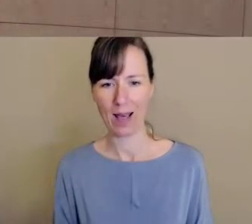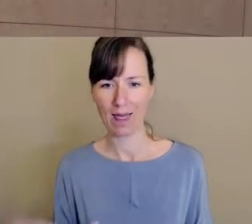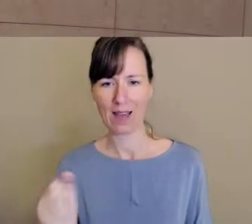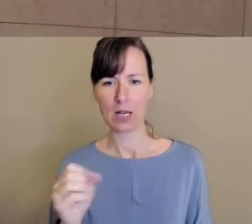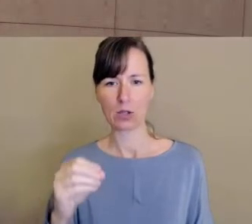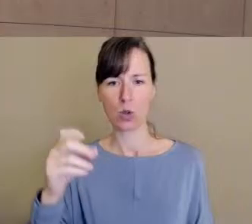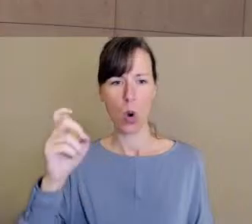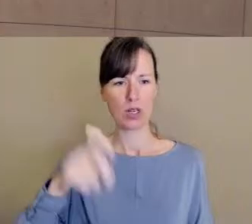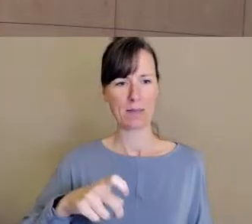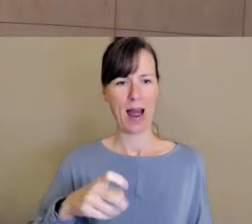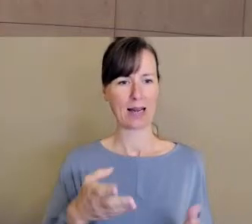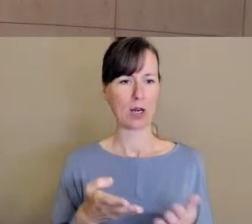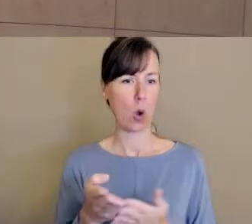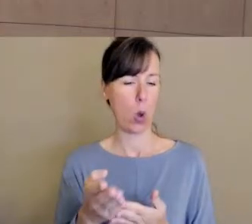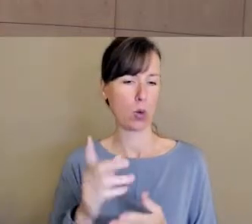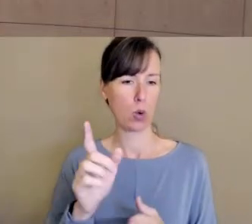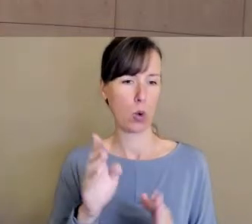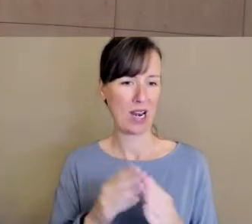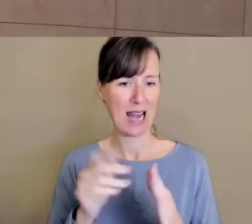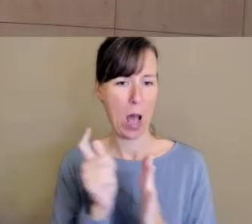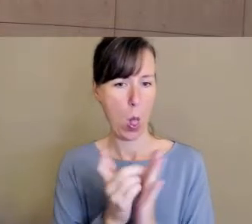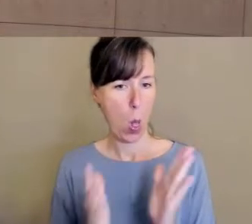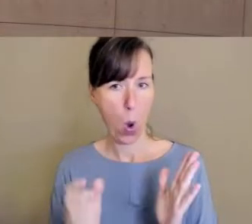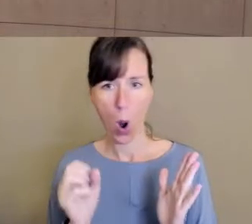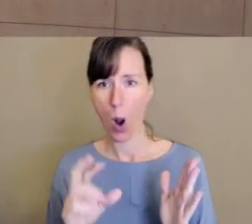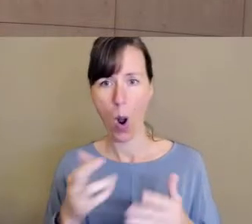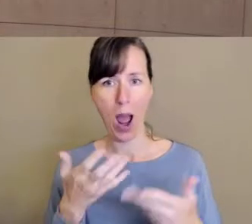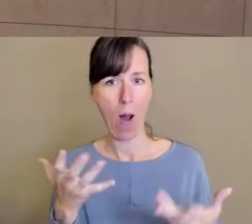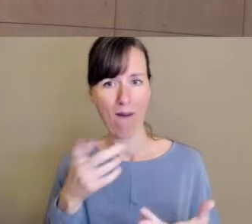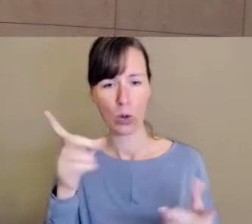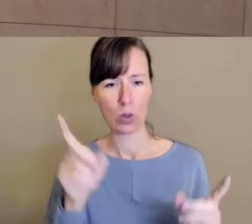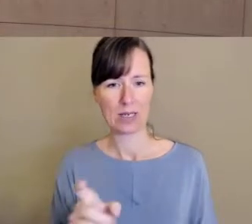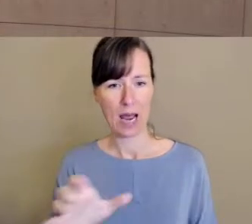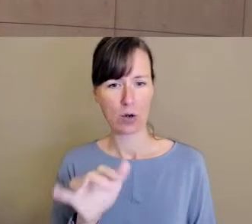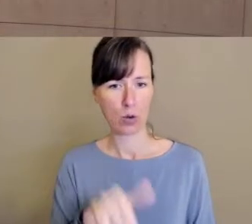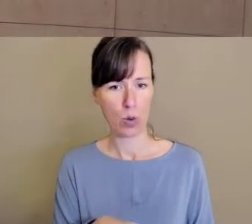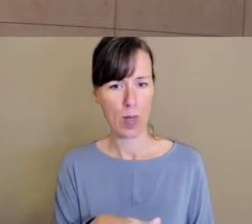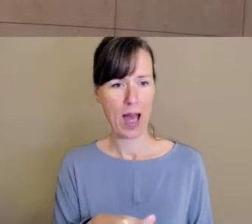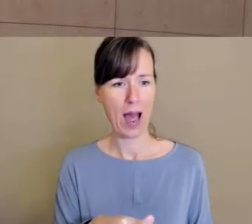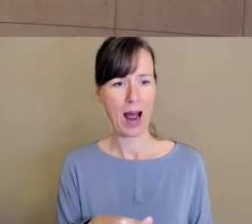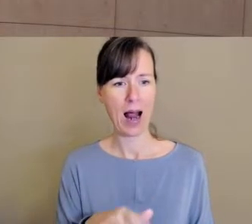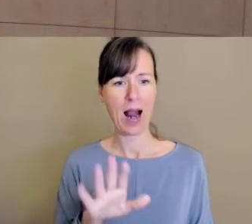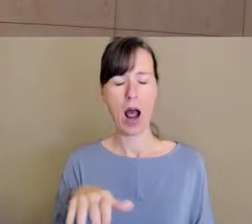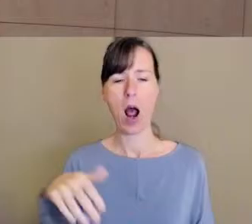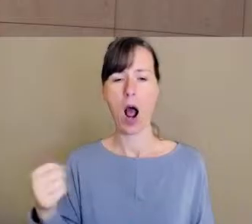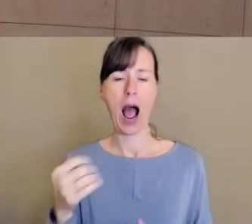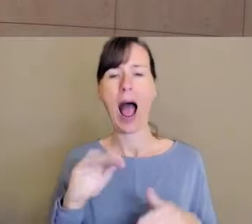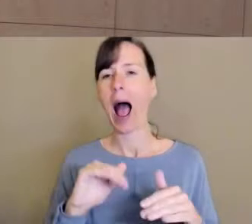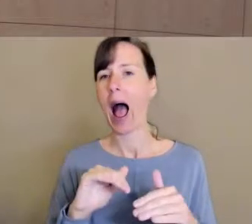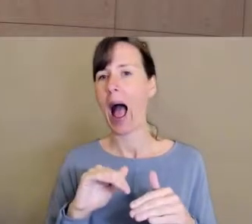vetted. And then I imagine when it comes to budget for FY27,